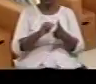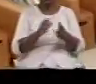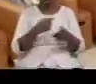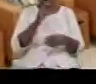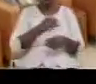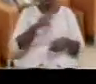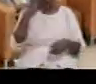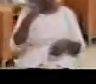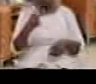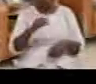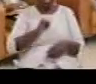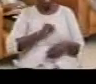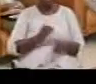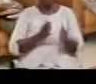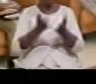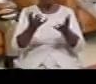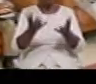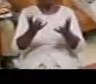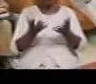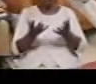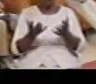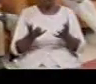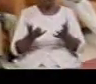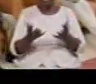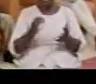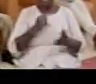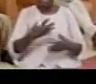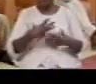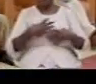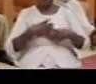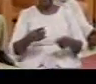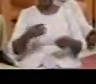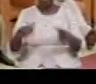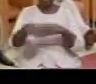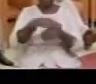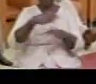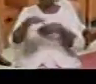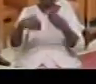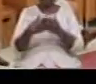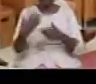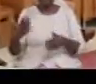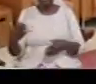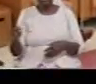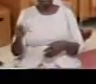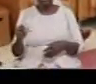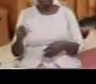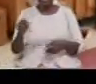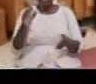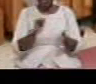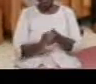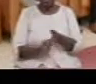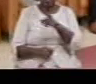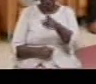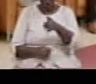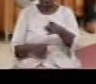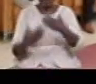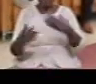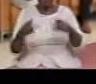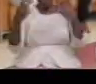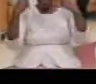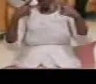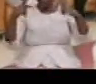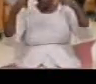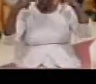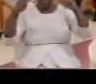wish above all things that," Apostle John, "behold, I wish above all things that thou mayest prosper and